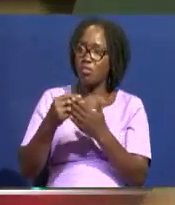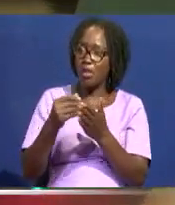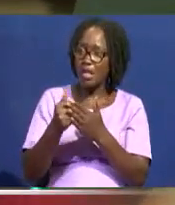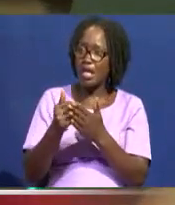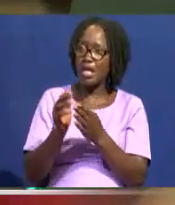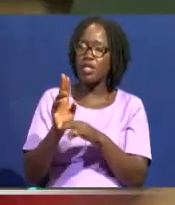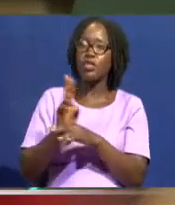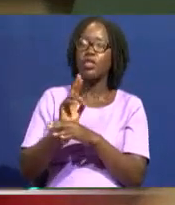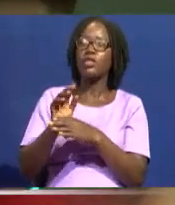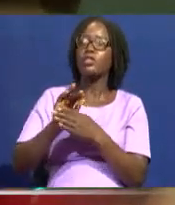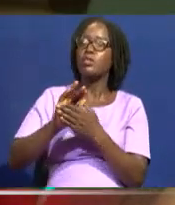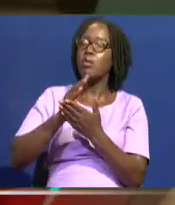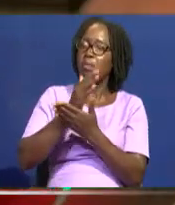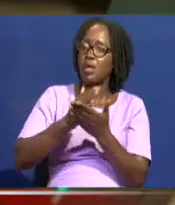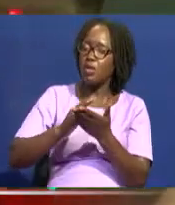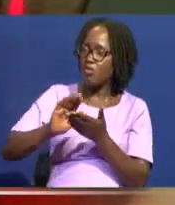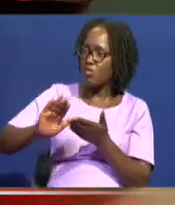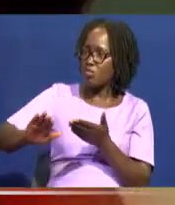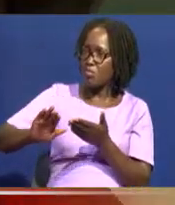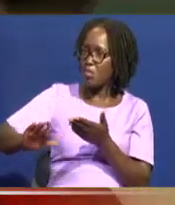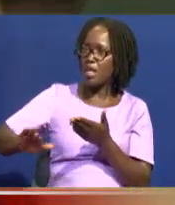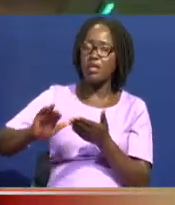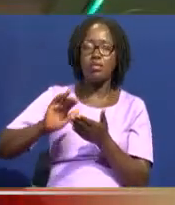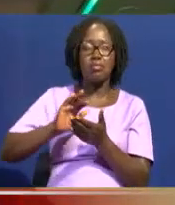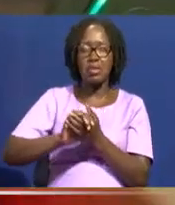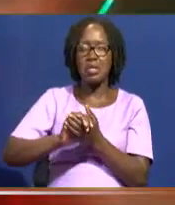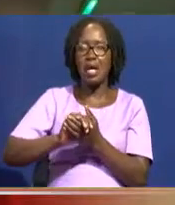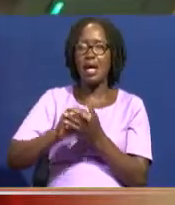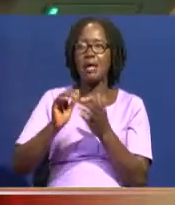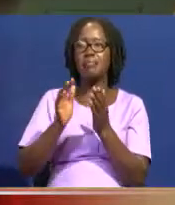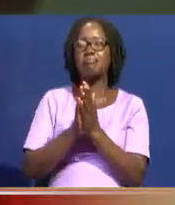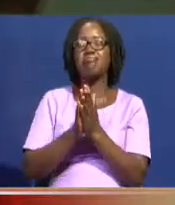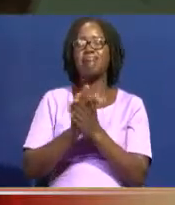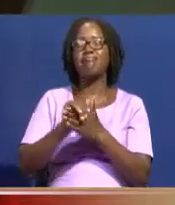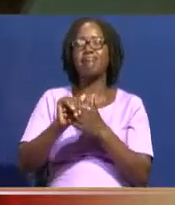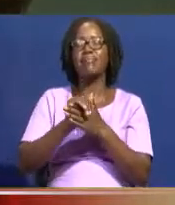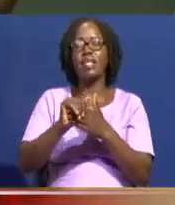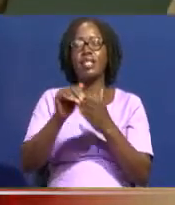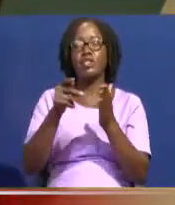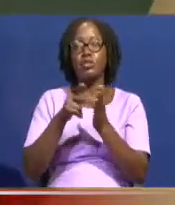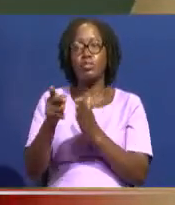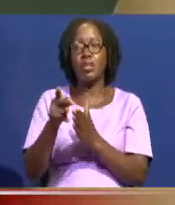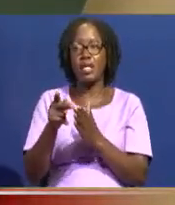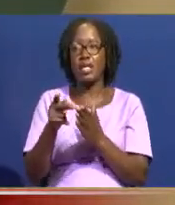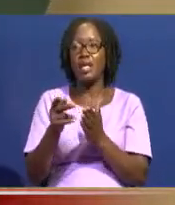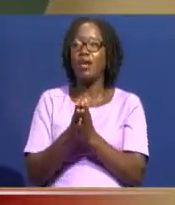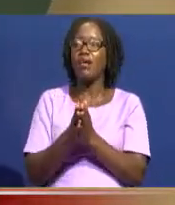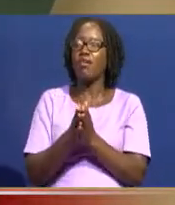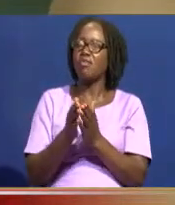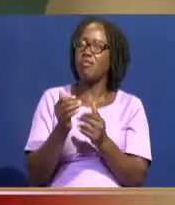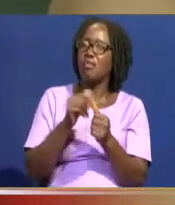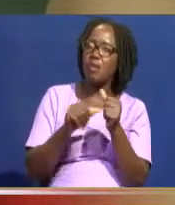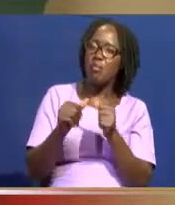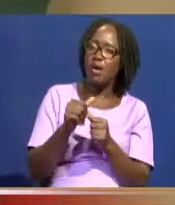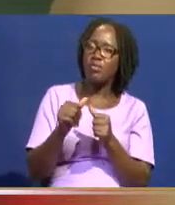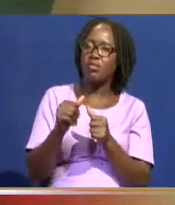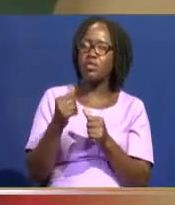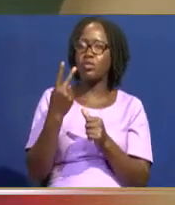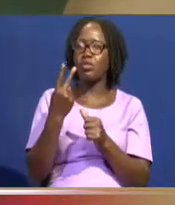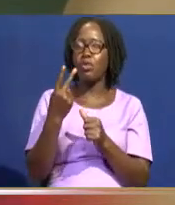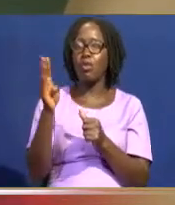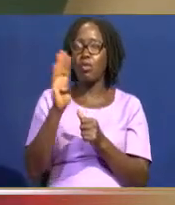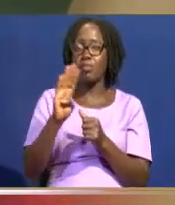ikatumia sehemu ya pesa kwenye hifadhi yake ya fedha za kigeni kulipa mkopo wa hati ya thamani dola bilioni